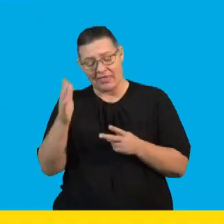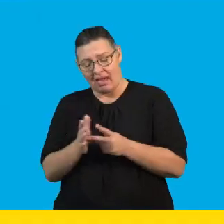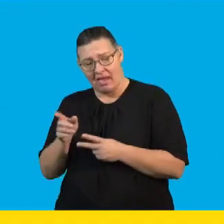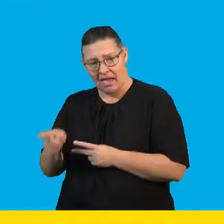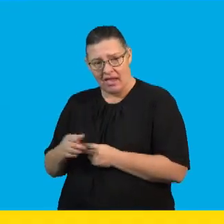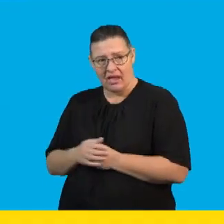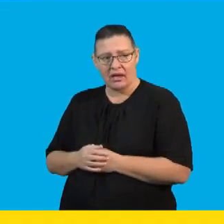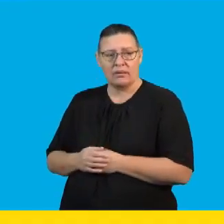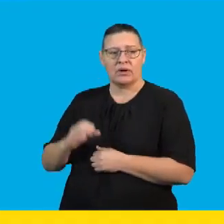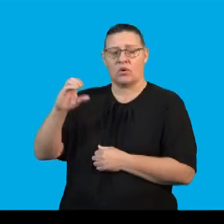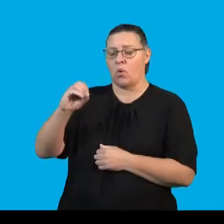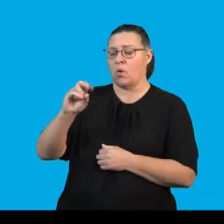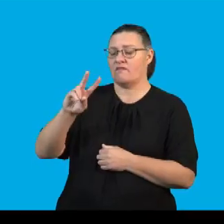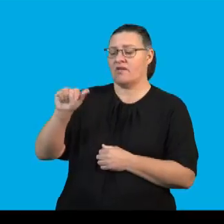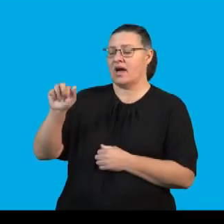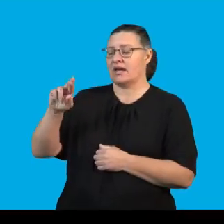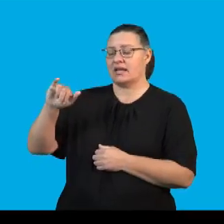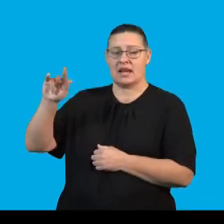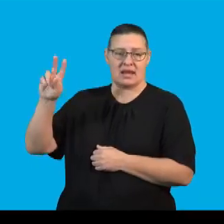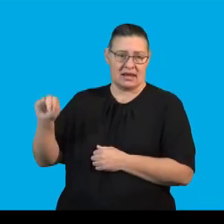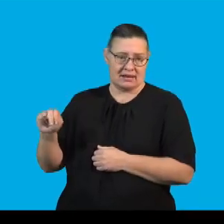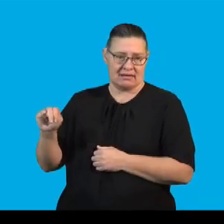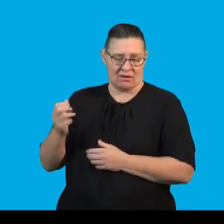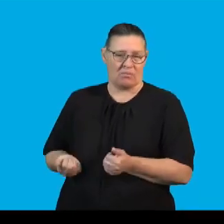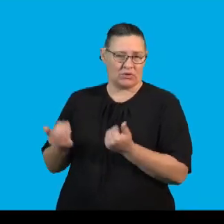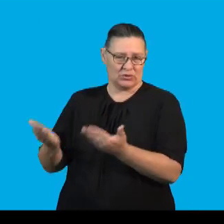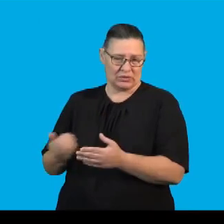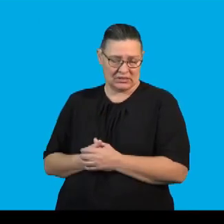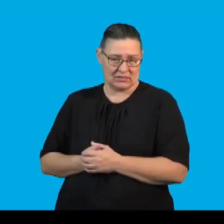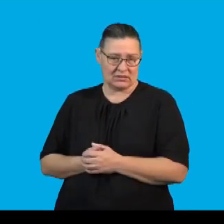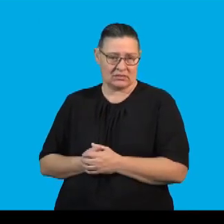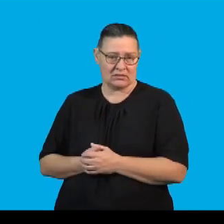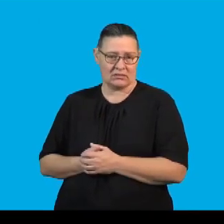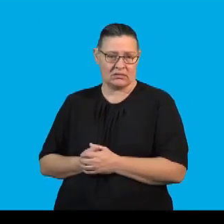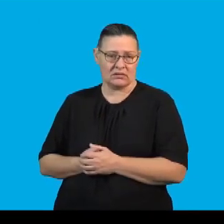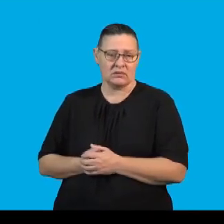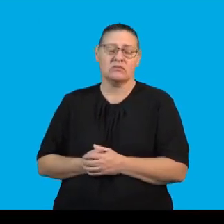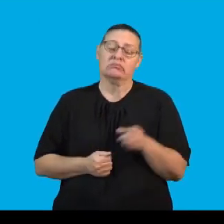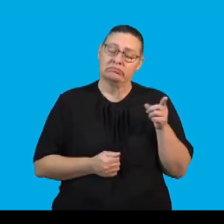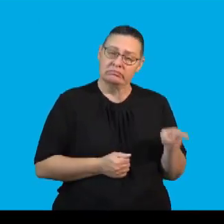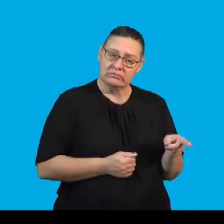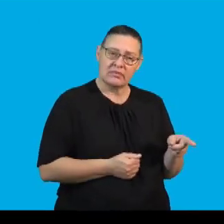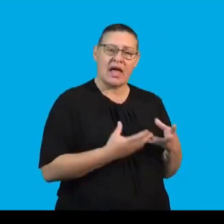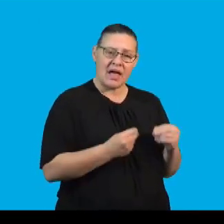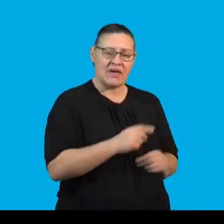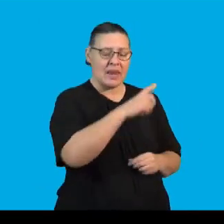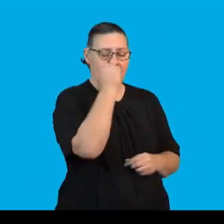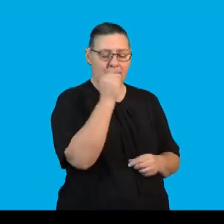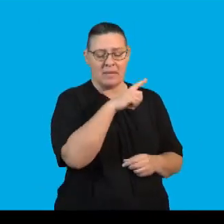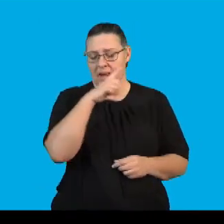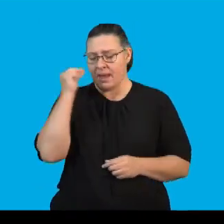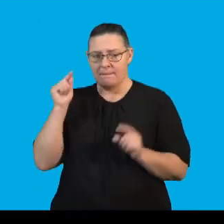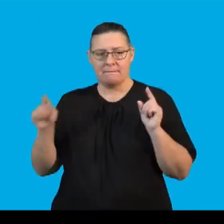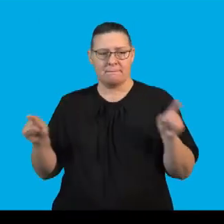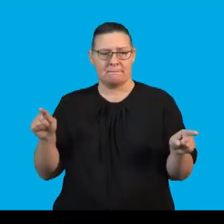and the other set is produced in the ovary. Therefore, we have got